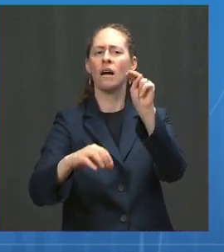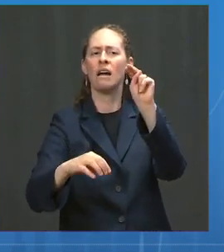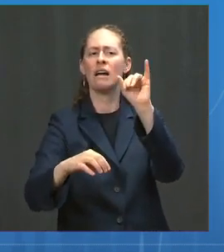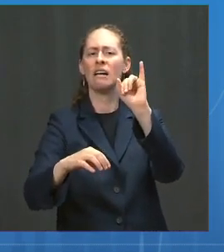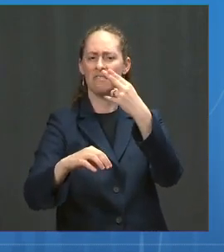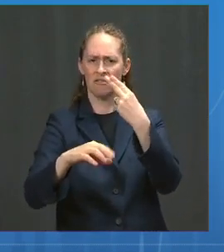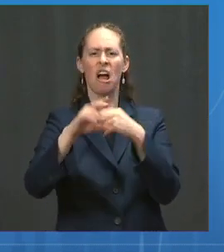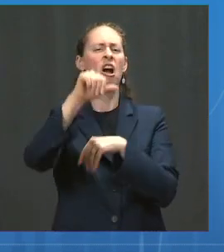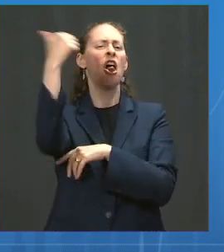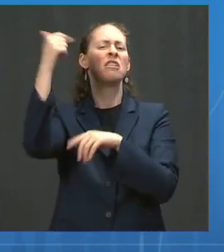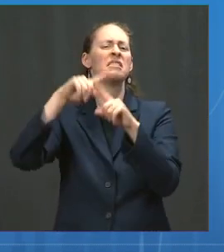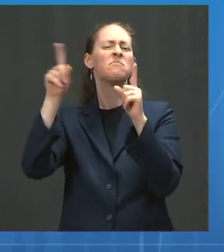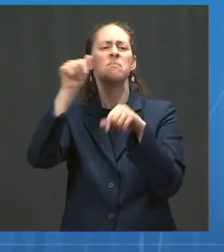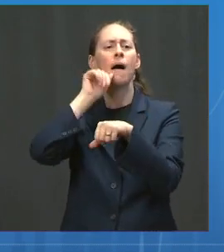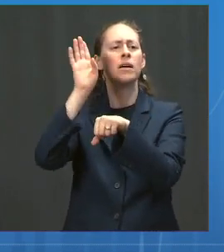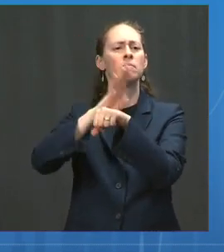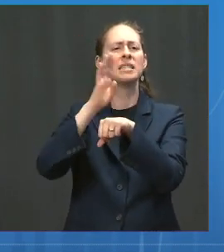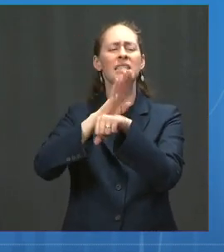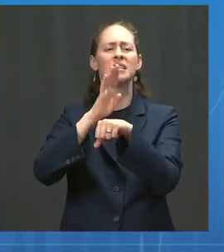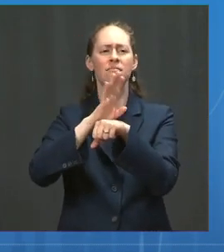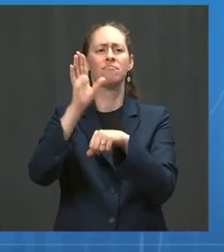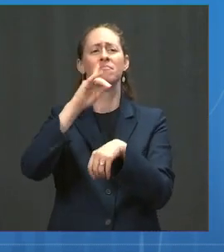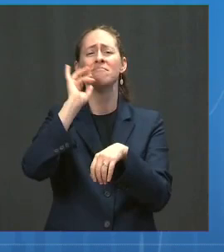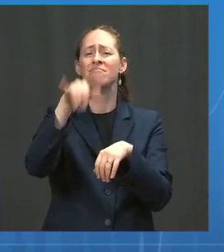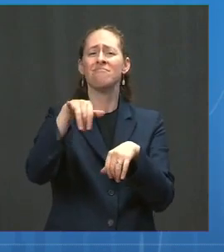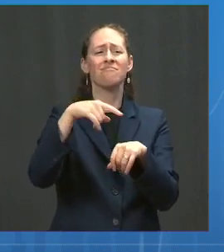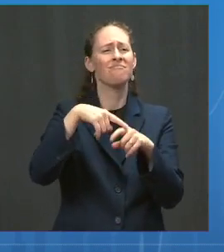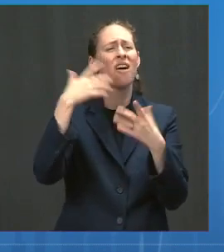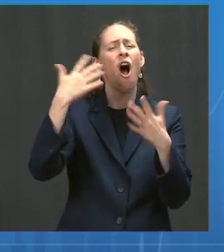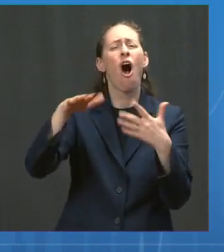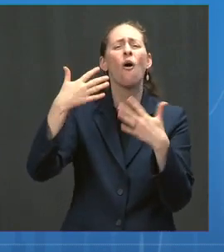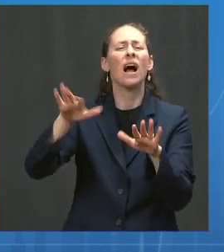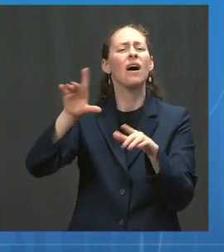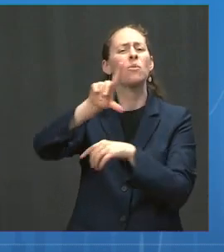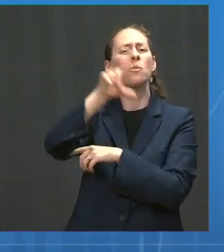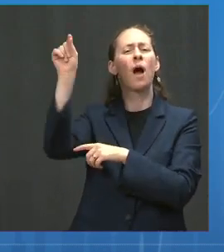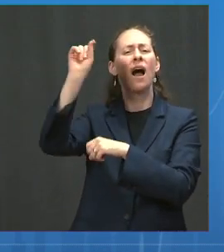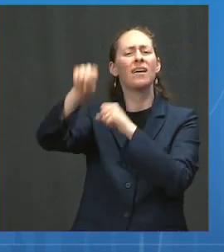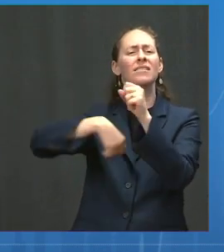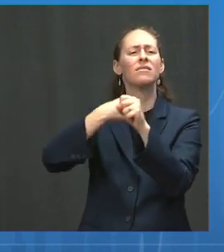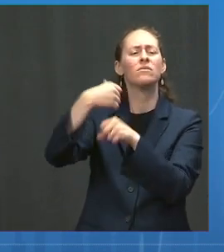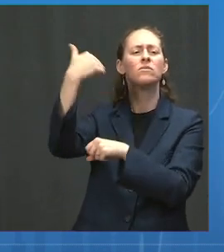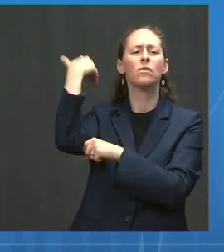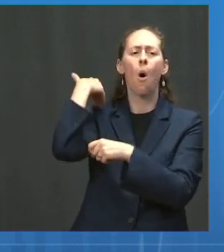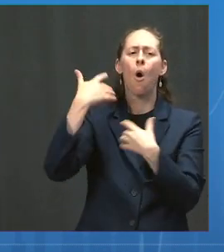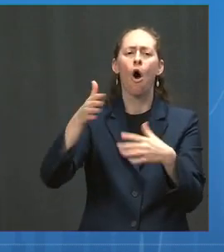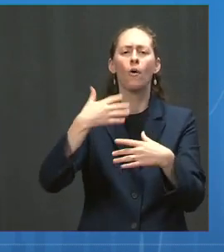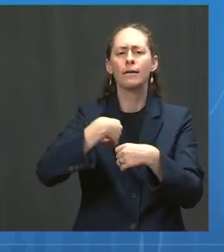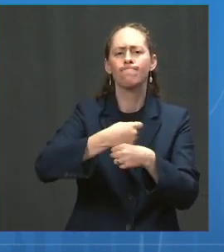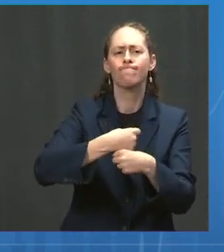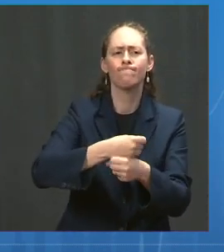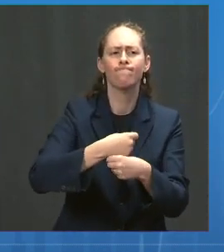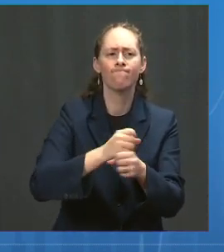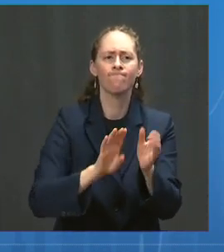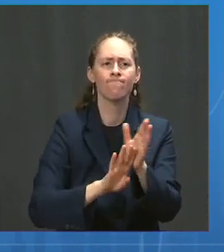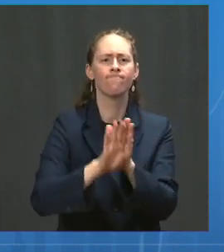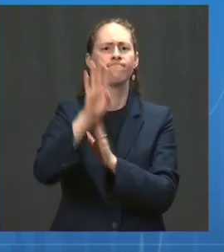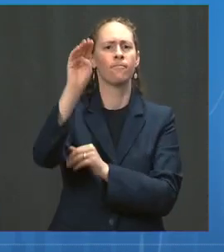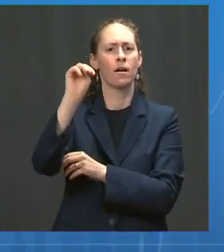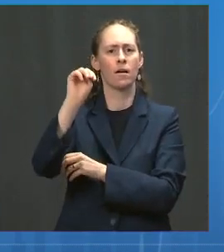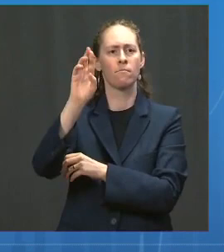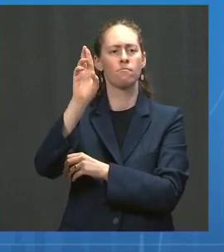started decades earlier to develop an mRNA molecule that could be used as an immunogen